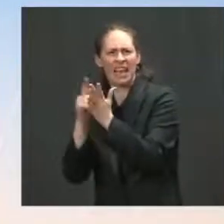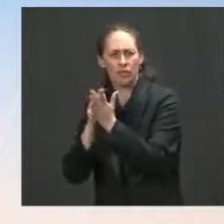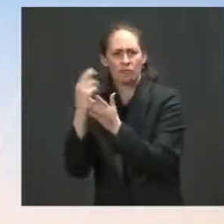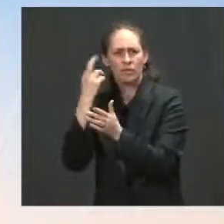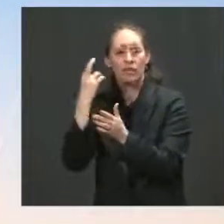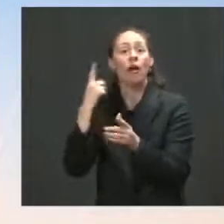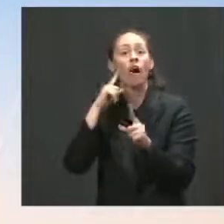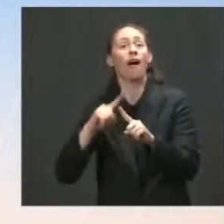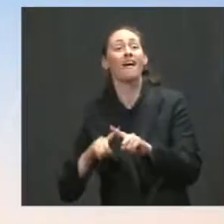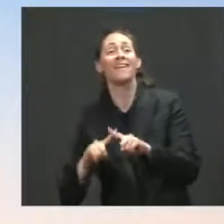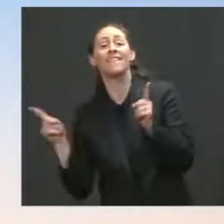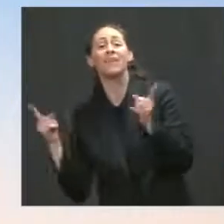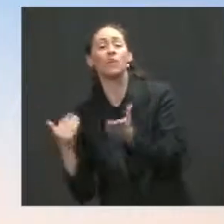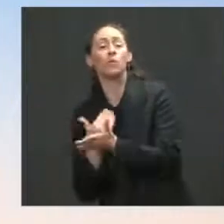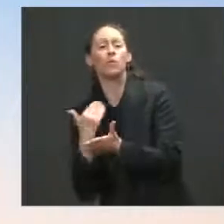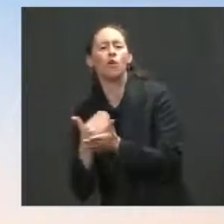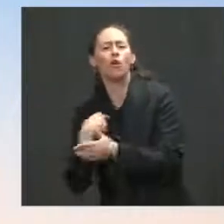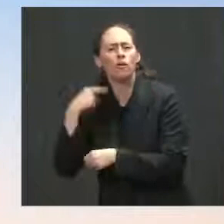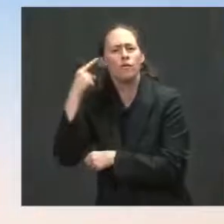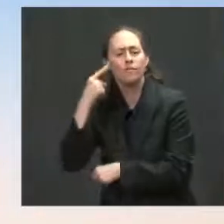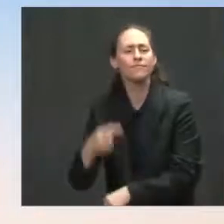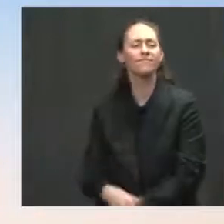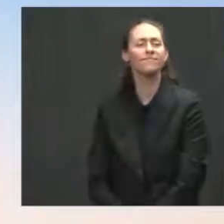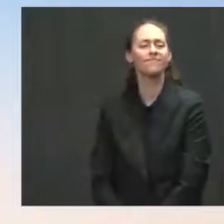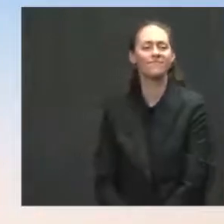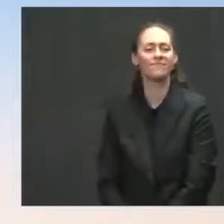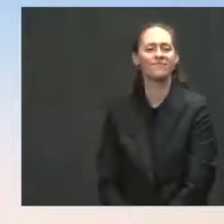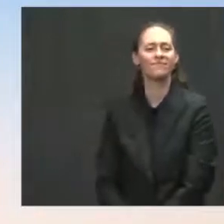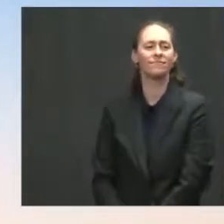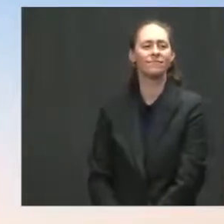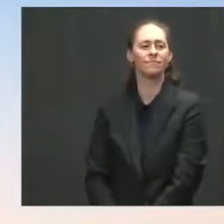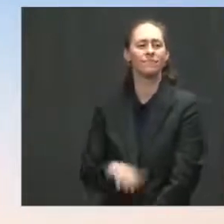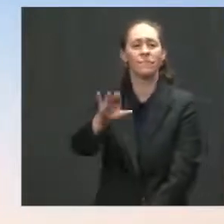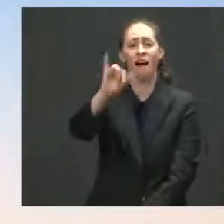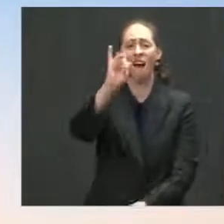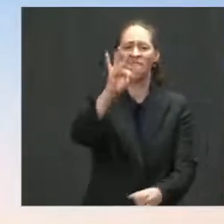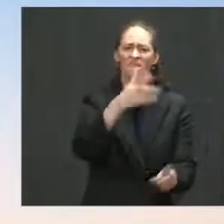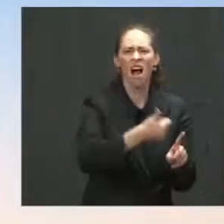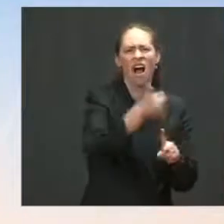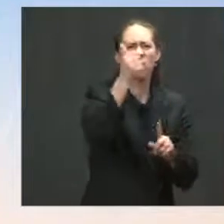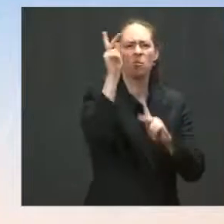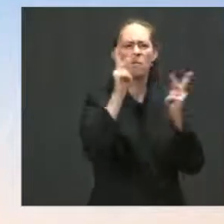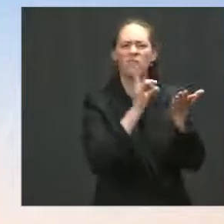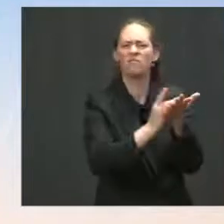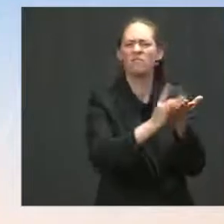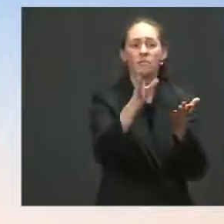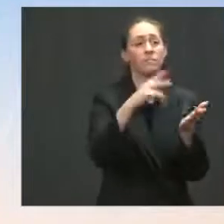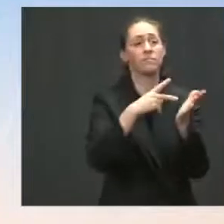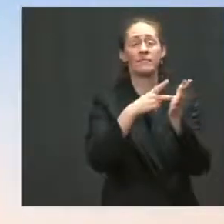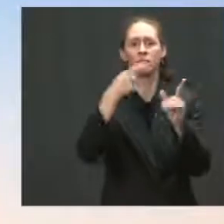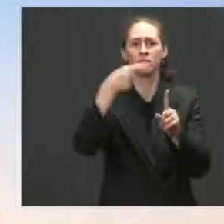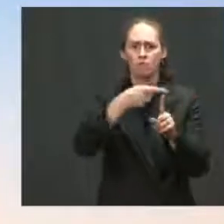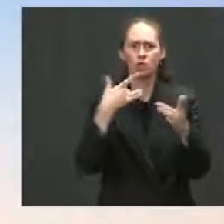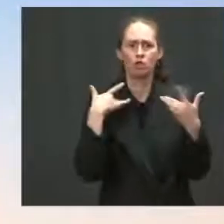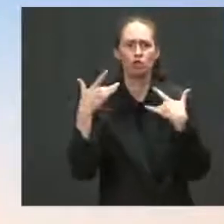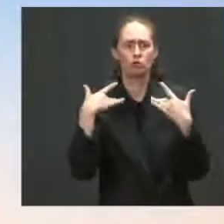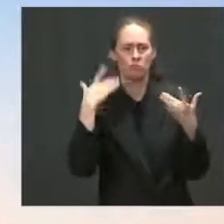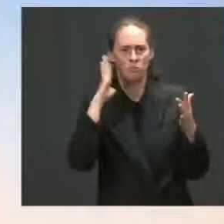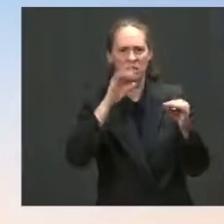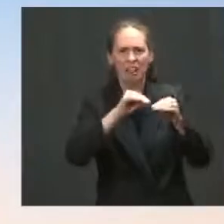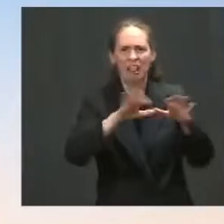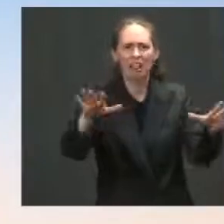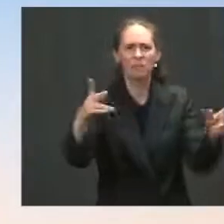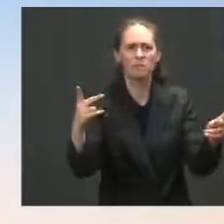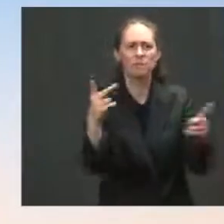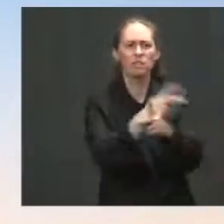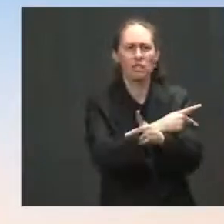about preventing the spread of disease if you evict people at a time of pandemic. So the only real